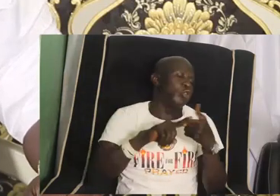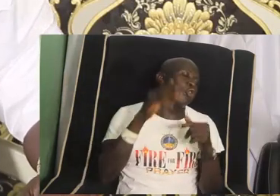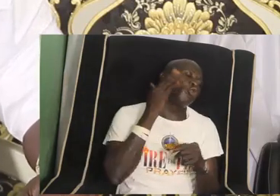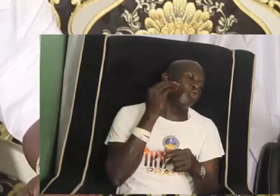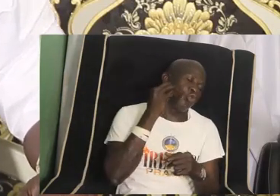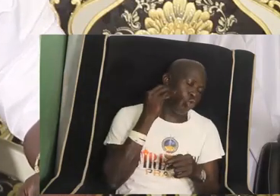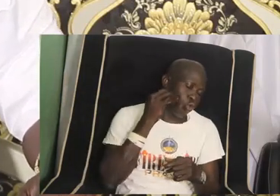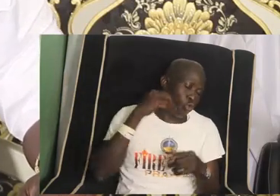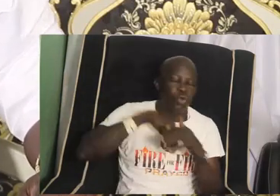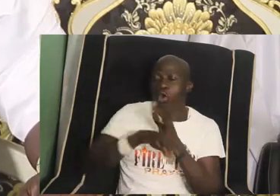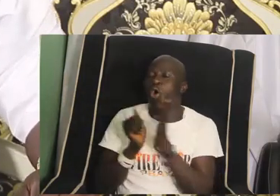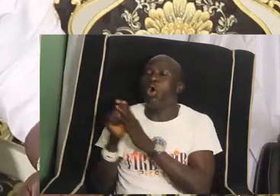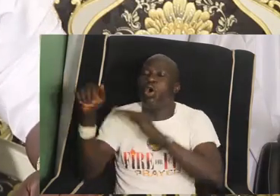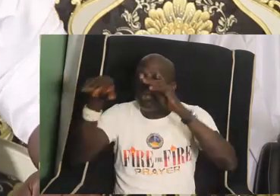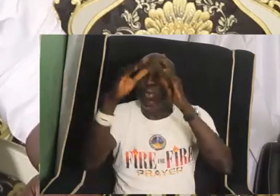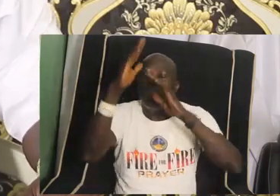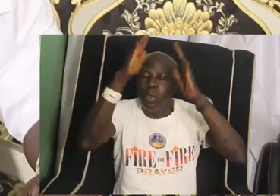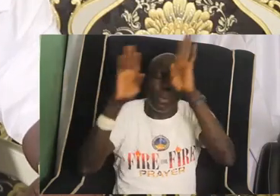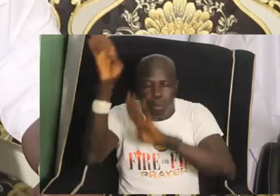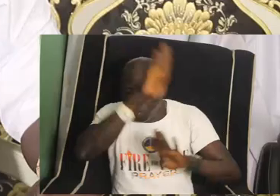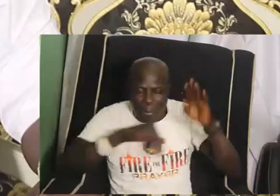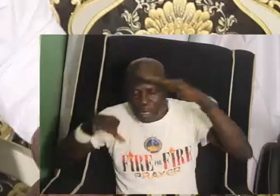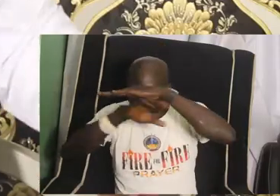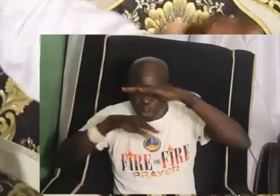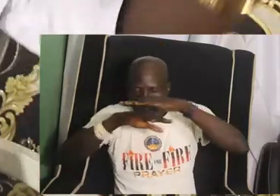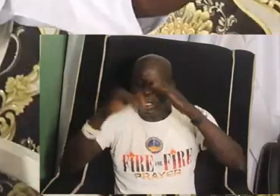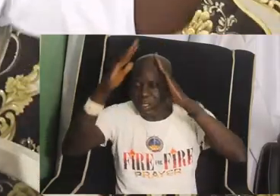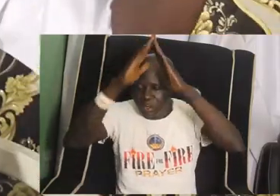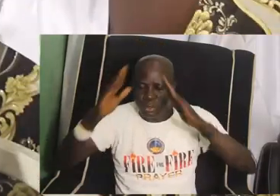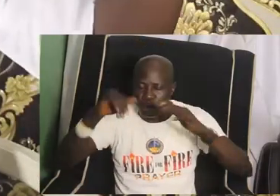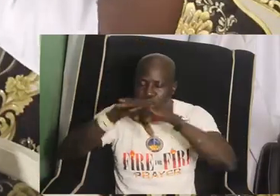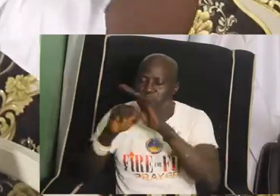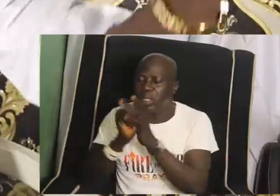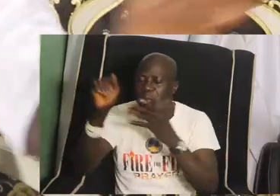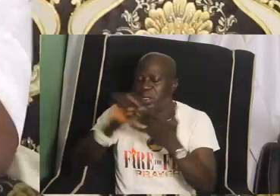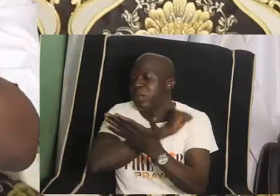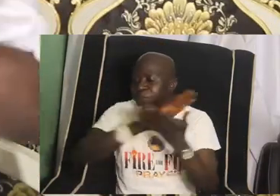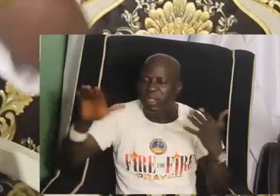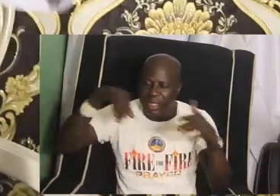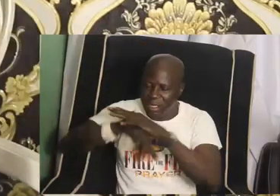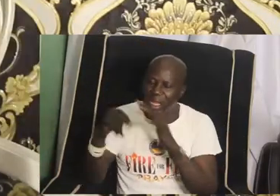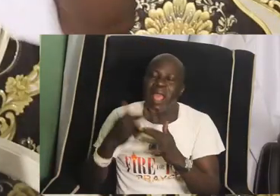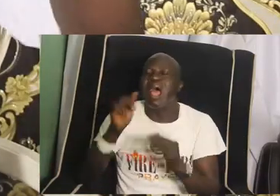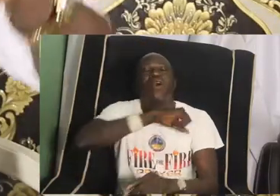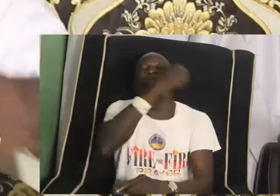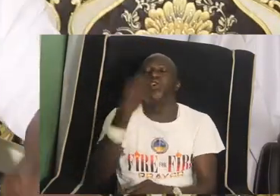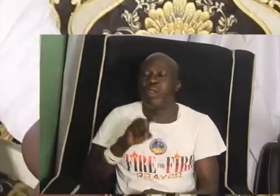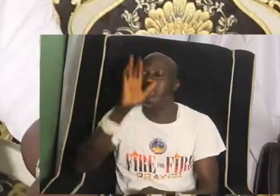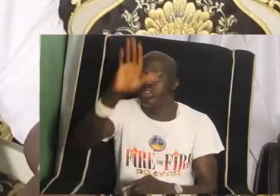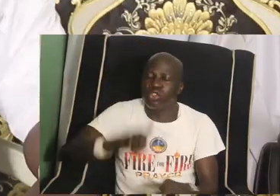to your house. Battle of Guriman Dance in the name of Jesus.